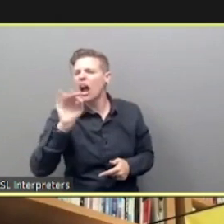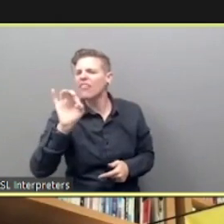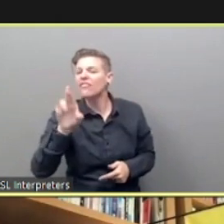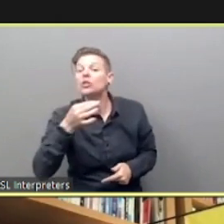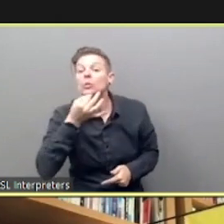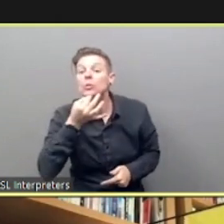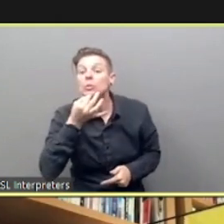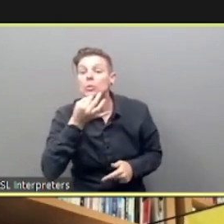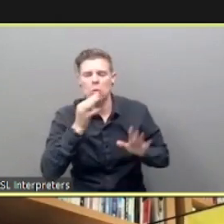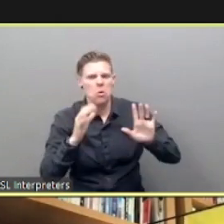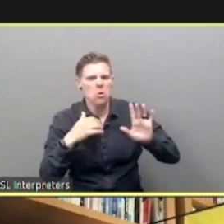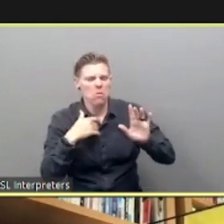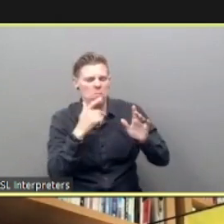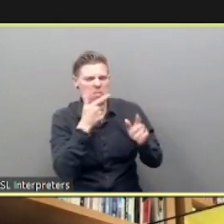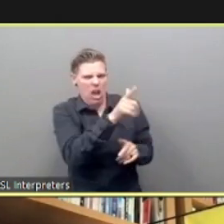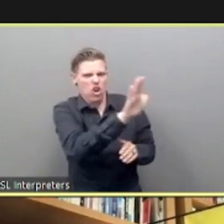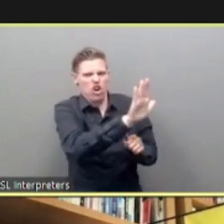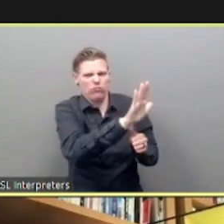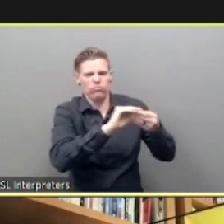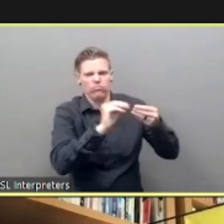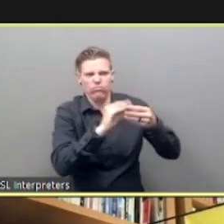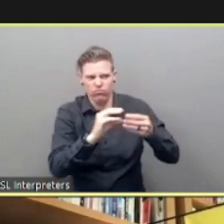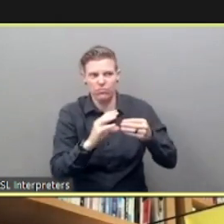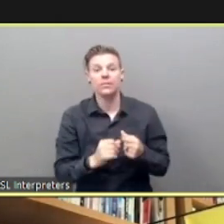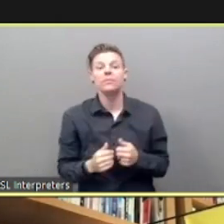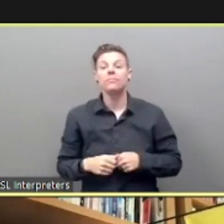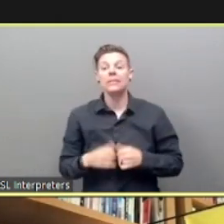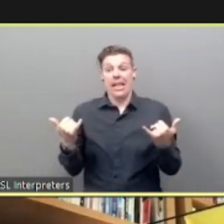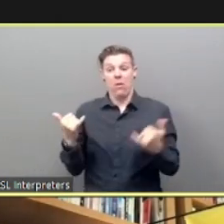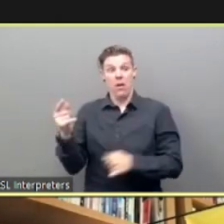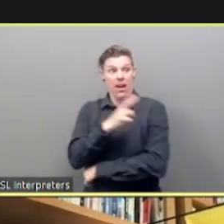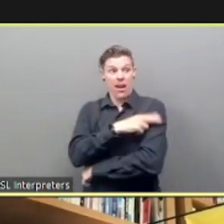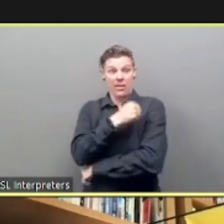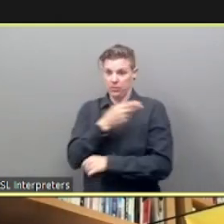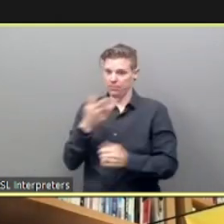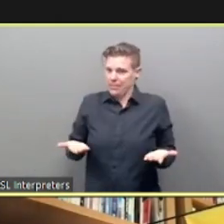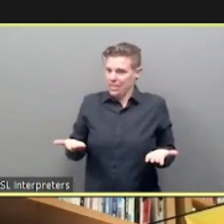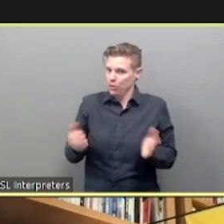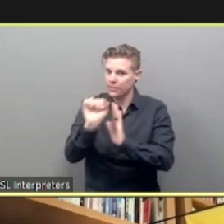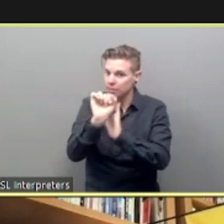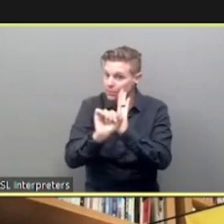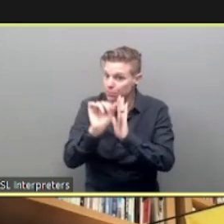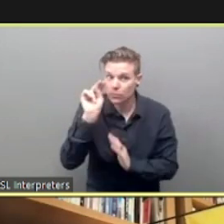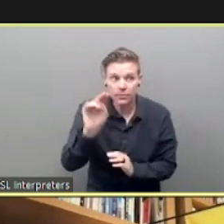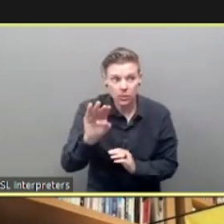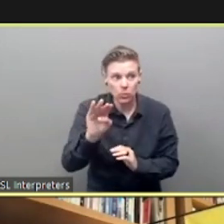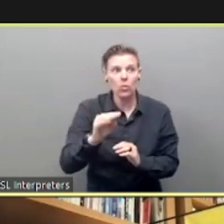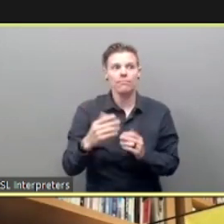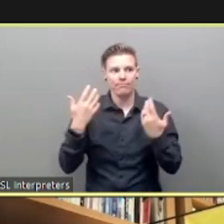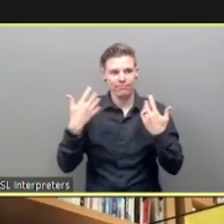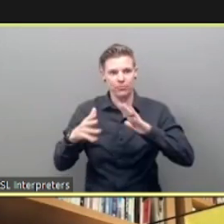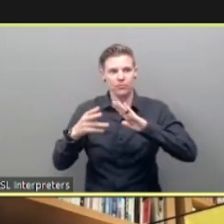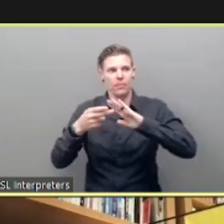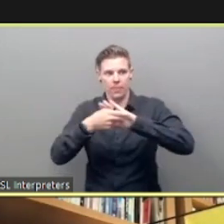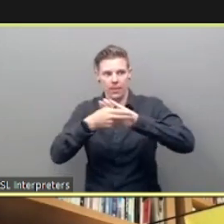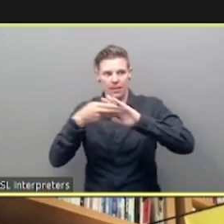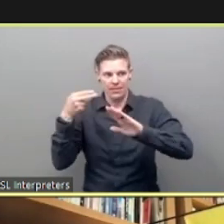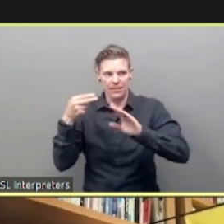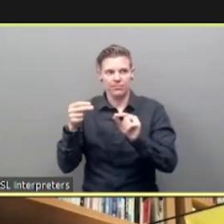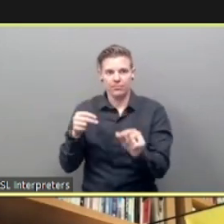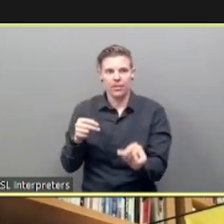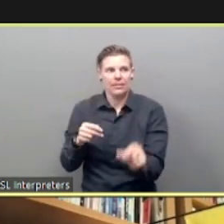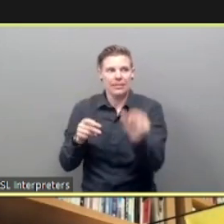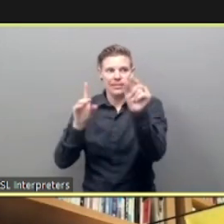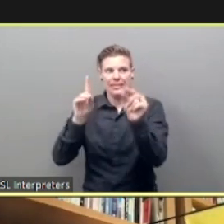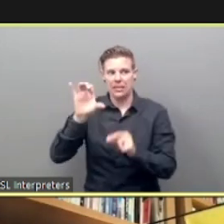This is hospitalizations in New Mexico, and we've labeled for you December 4th, and I